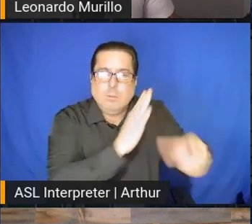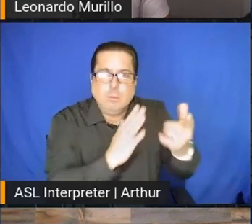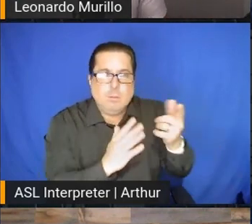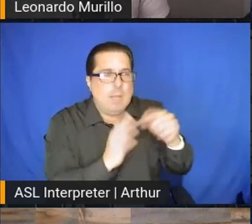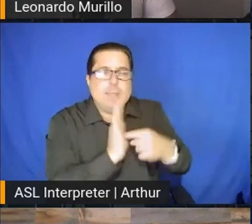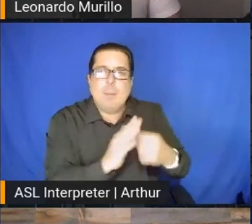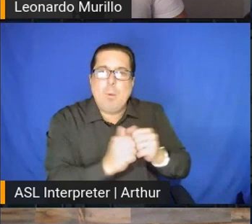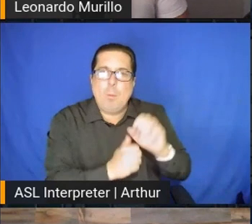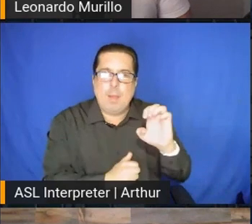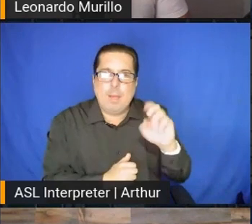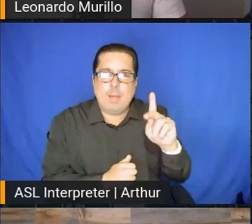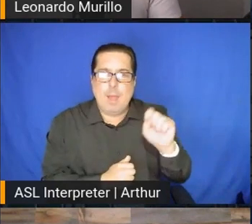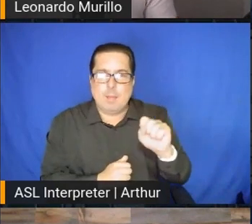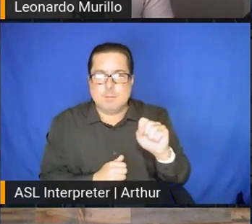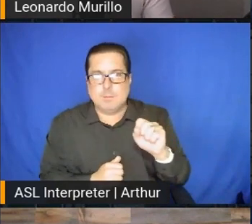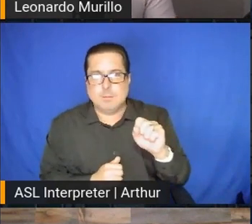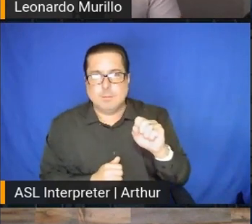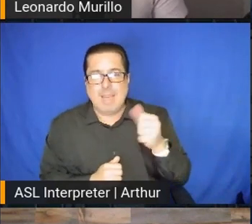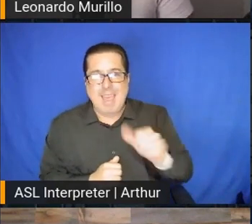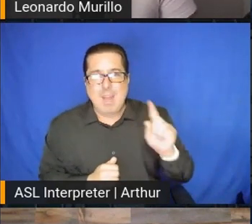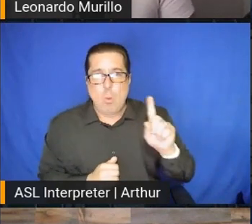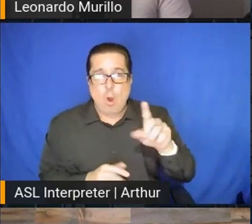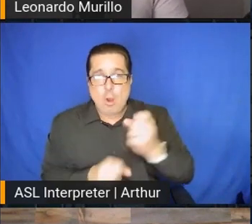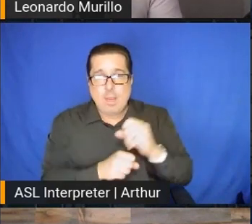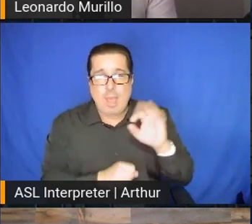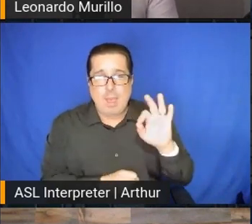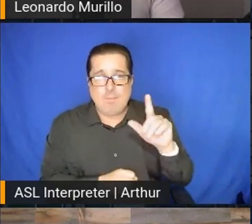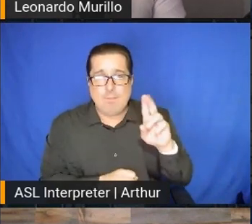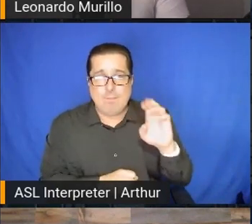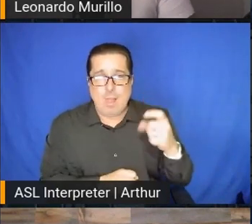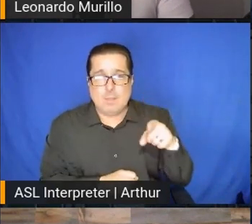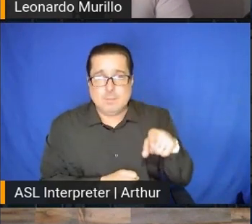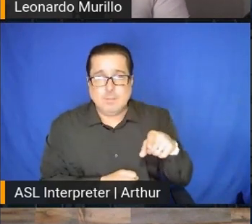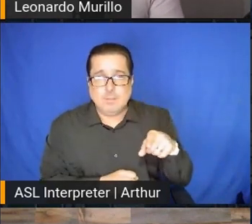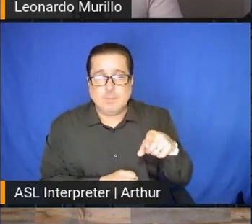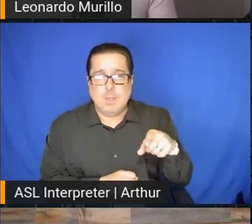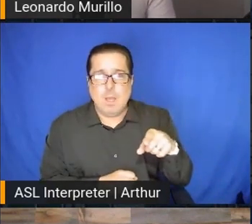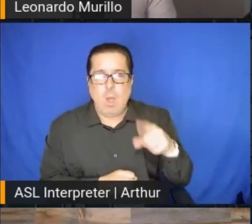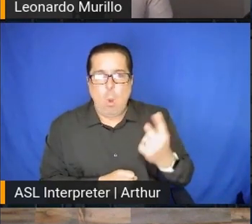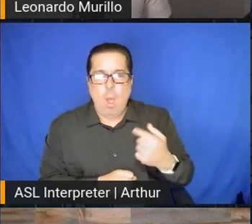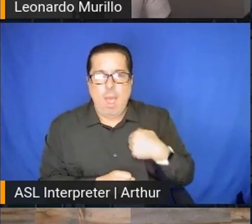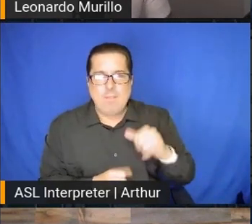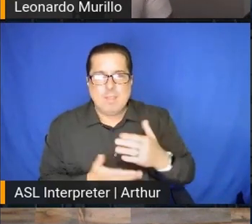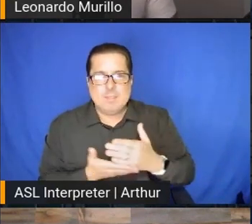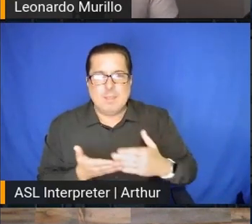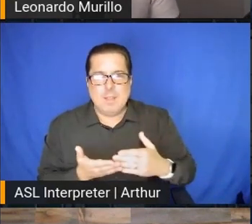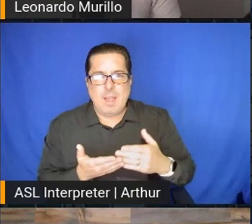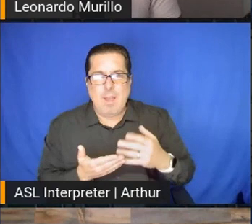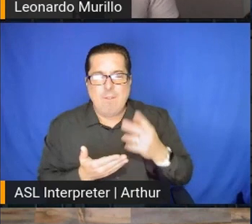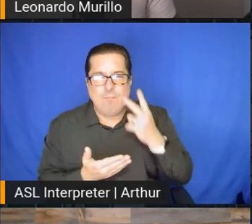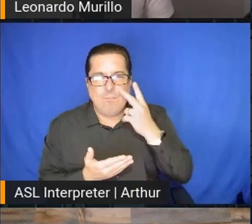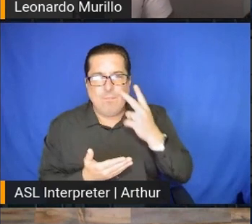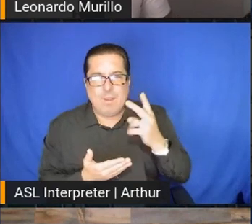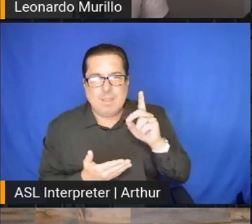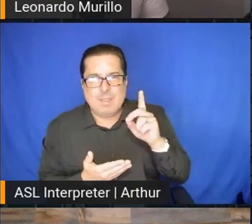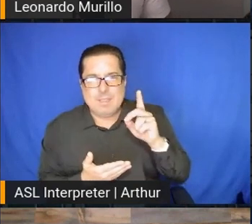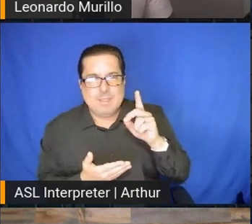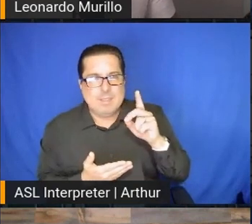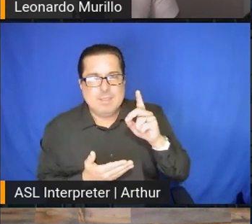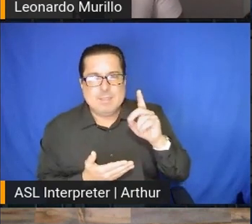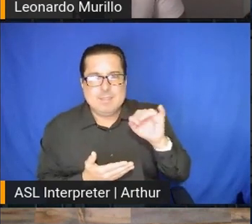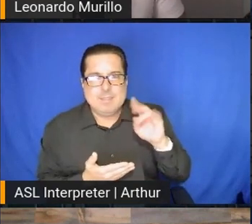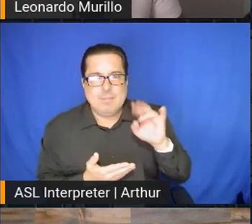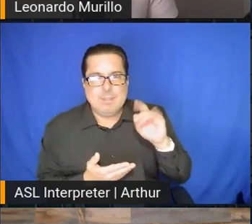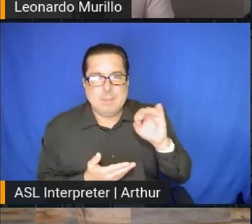Like EKS or EKS Anywhere, you get Flux, but there's always this element of visibility that I think is very important for